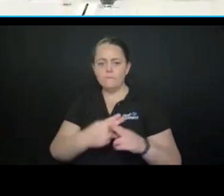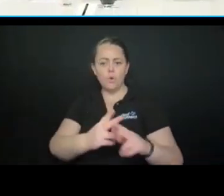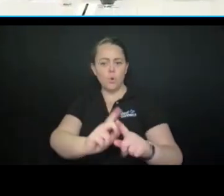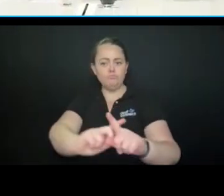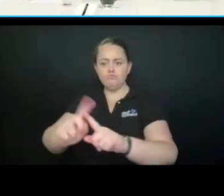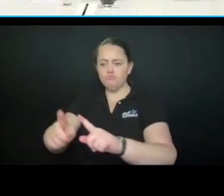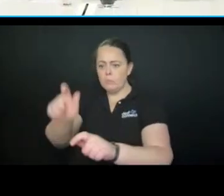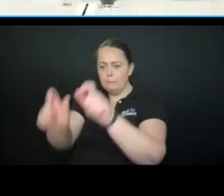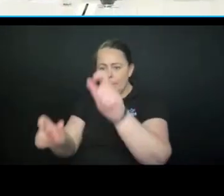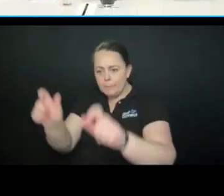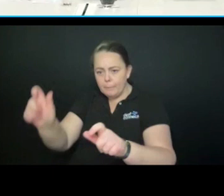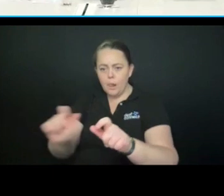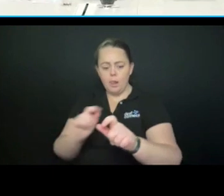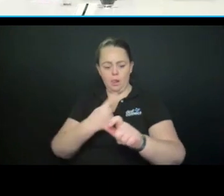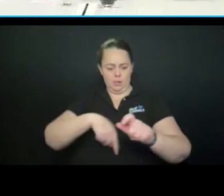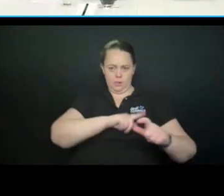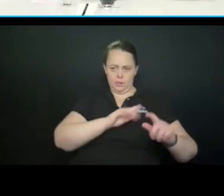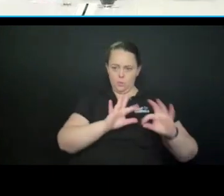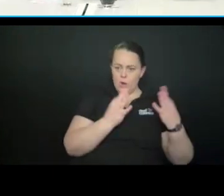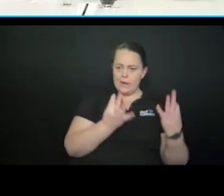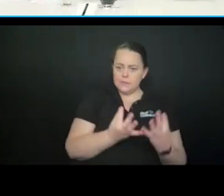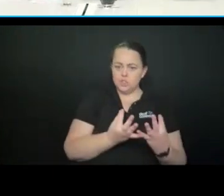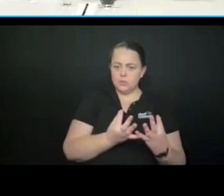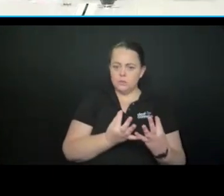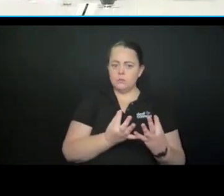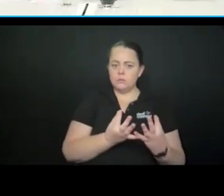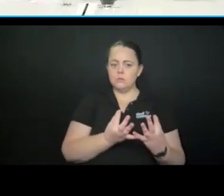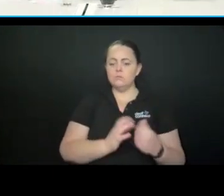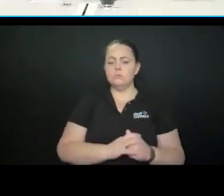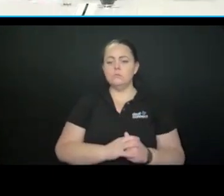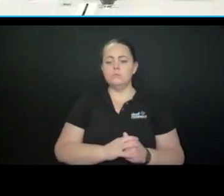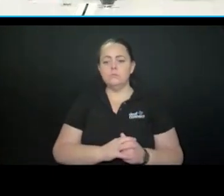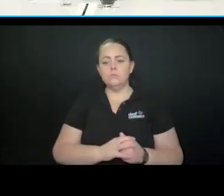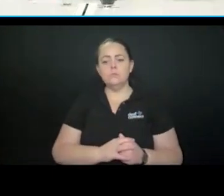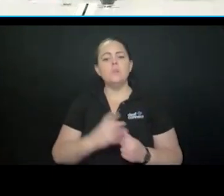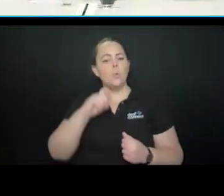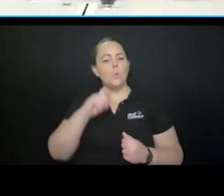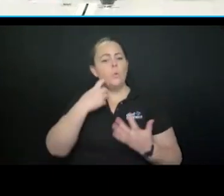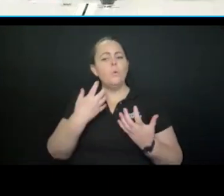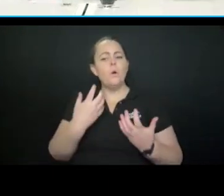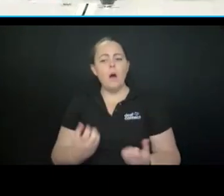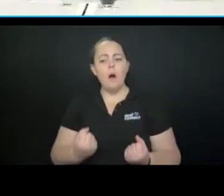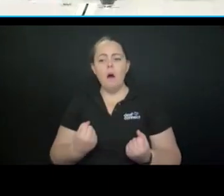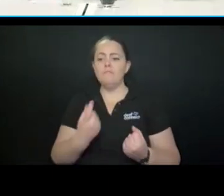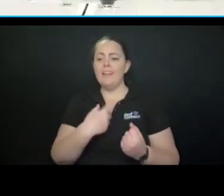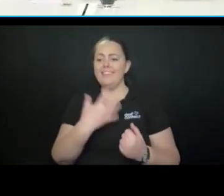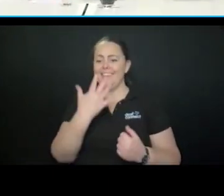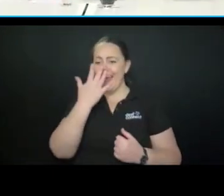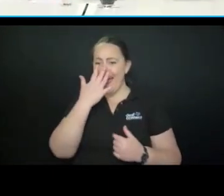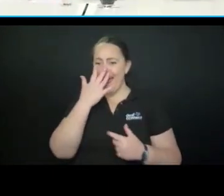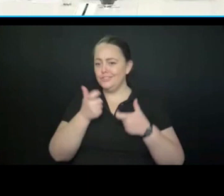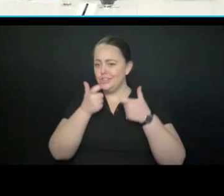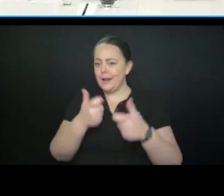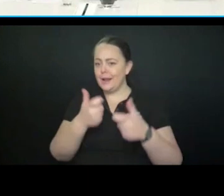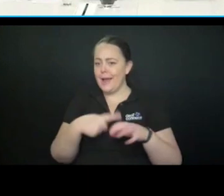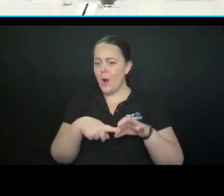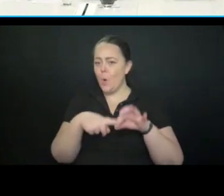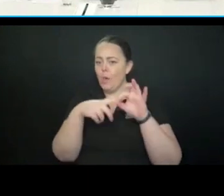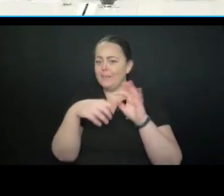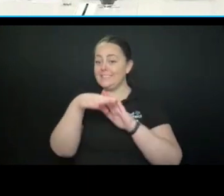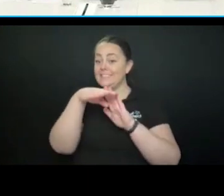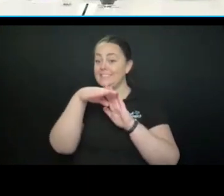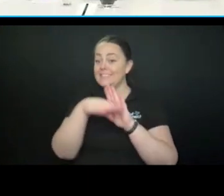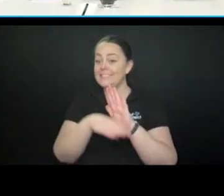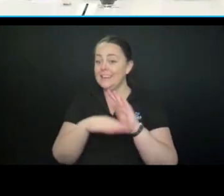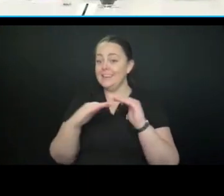our monitoring activities, such as assessments against the aged care quality standards. It also supports the development